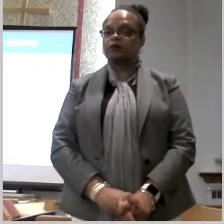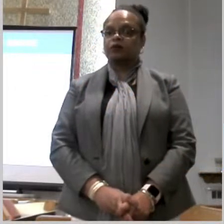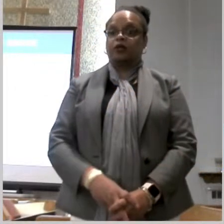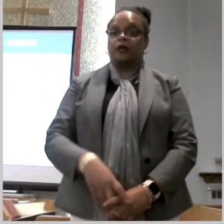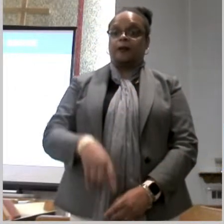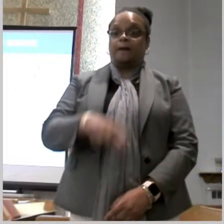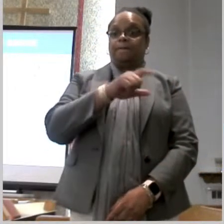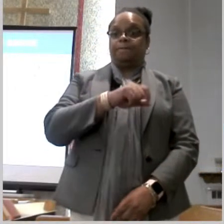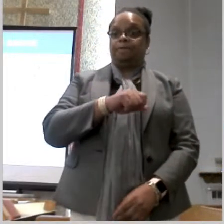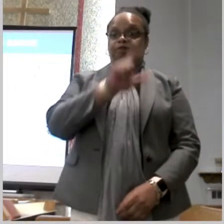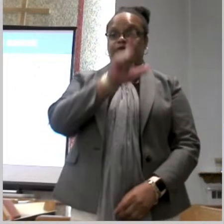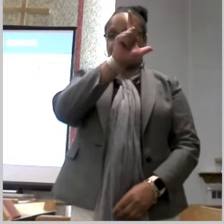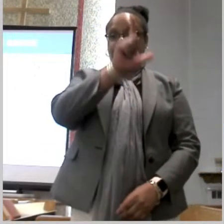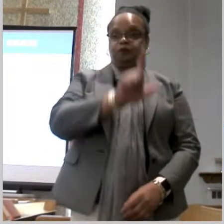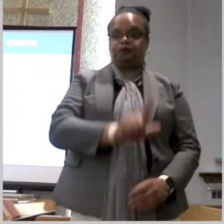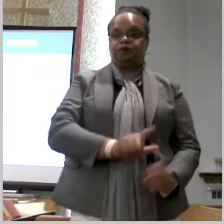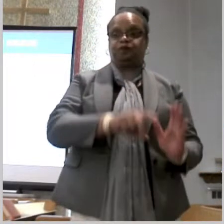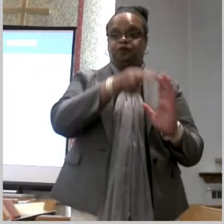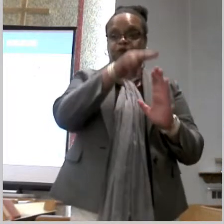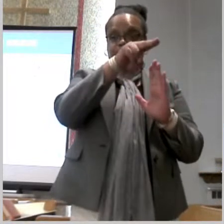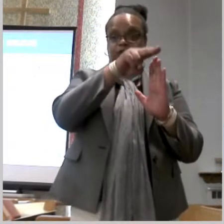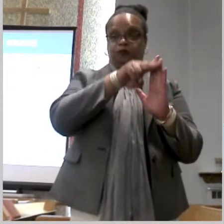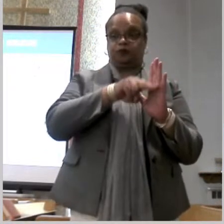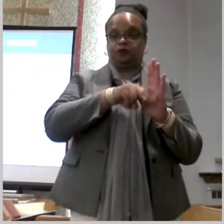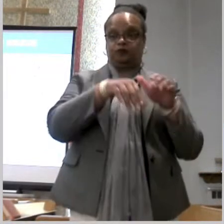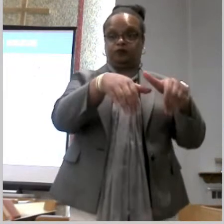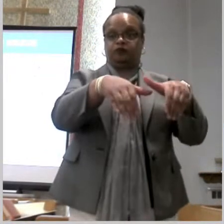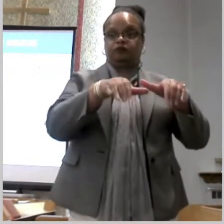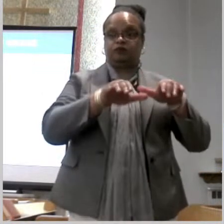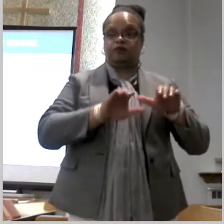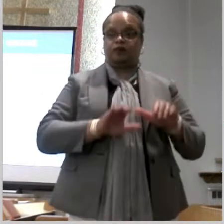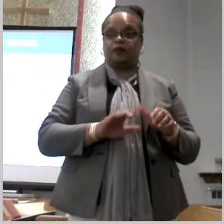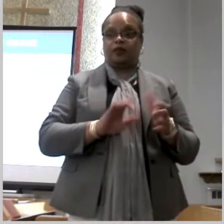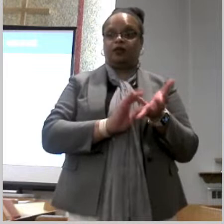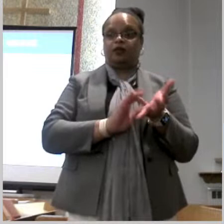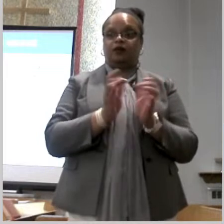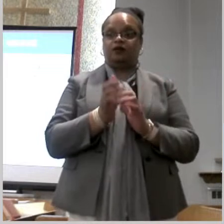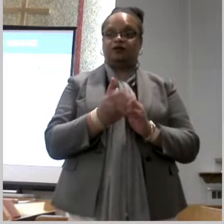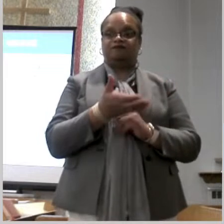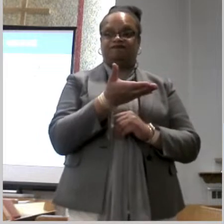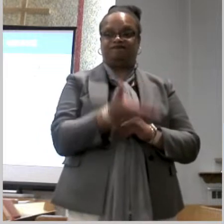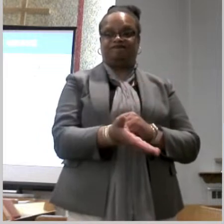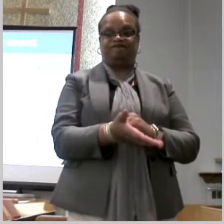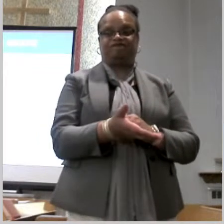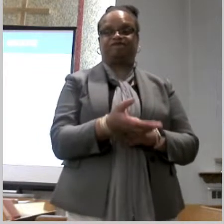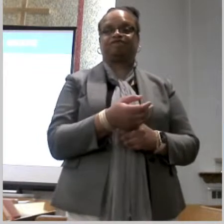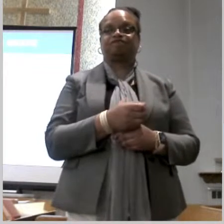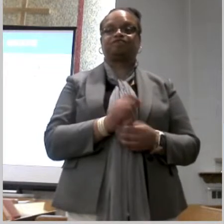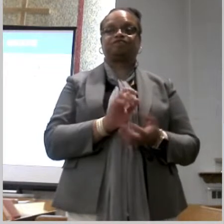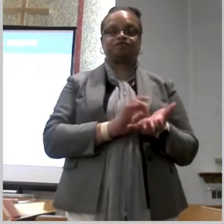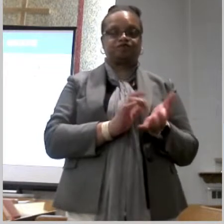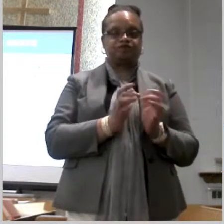Lo, in the grave he lay,